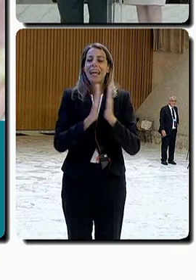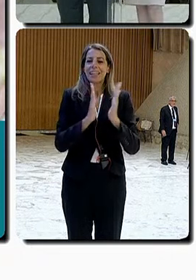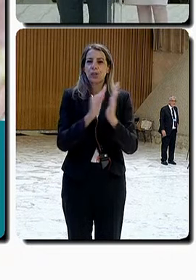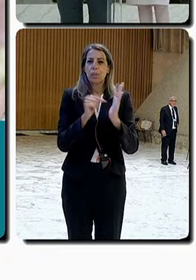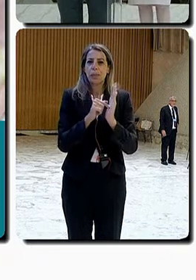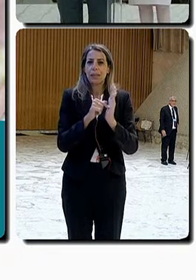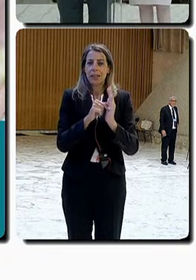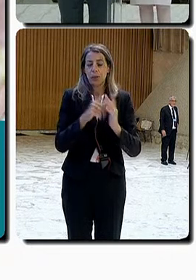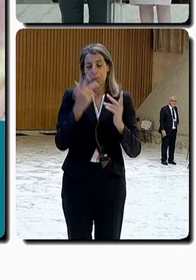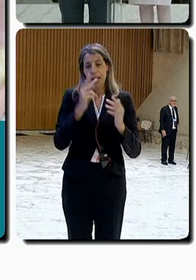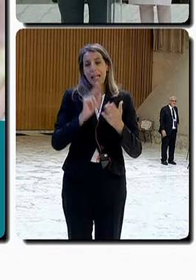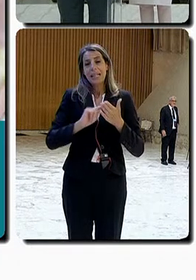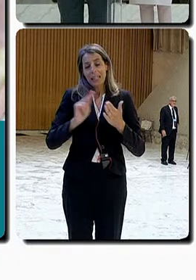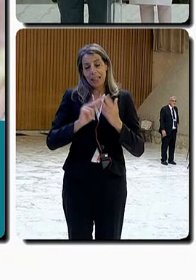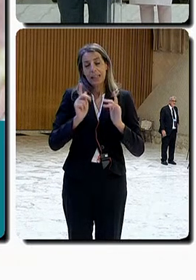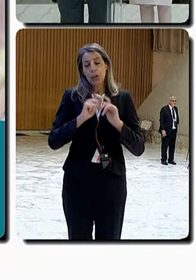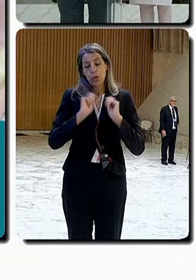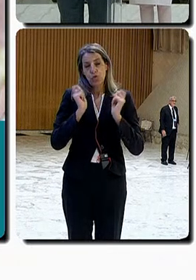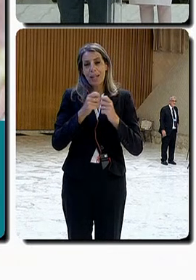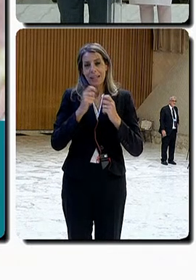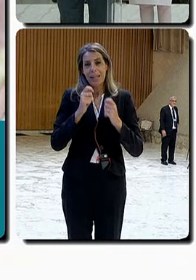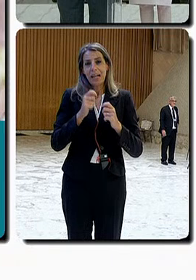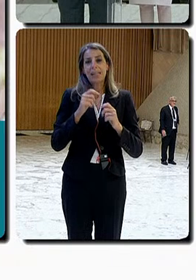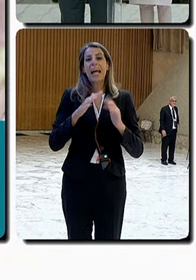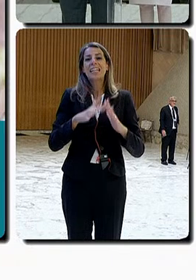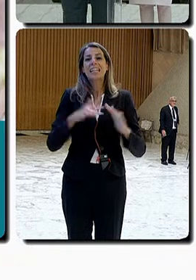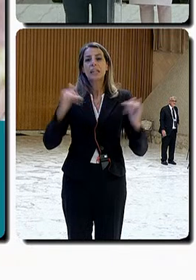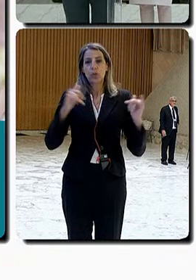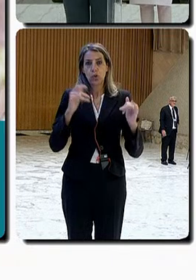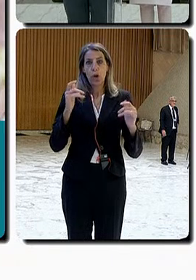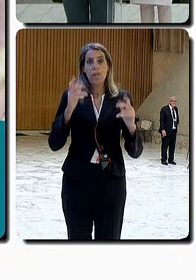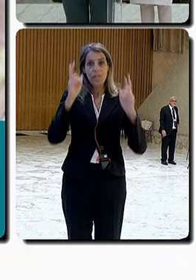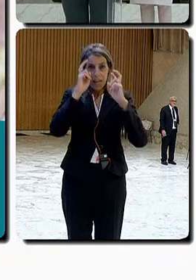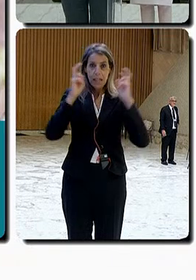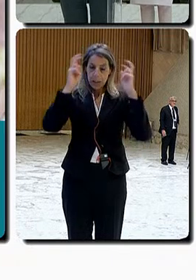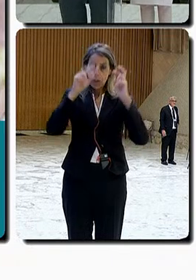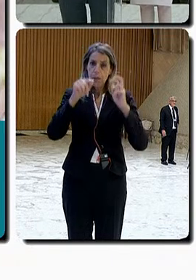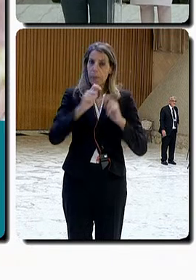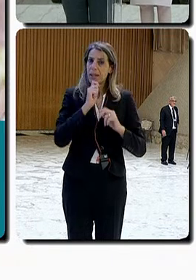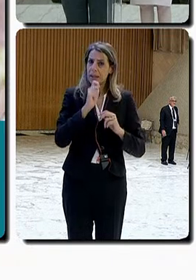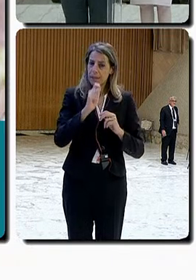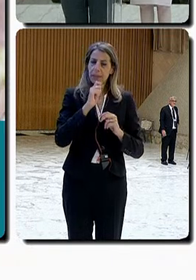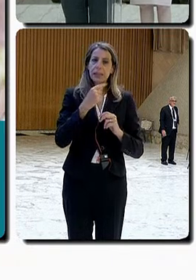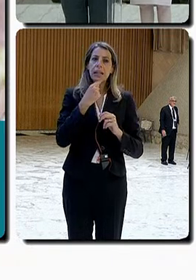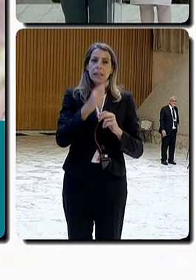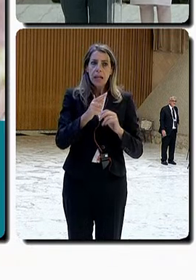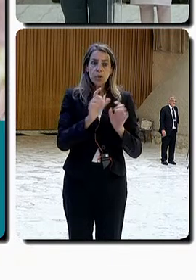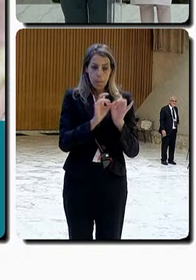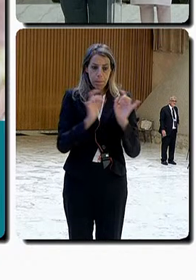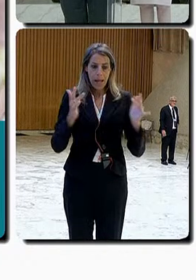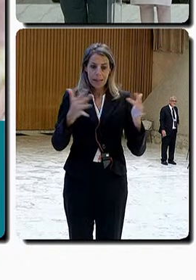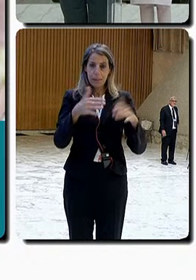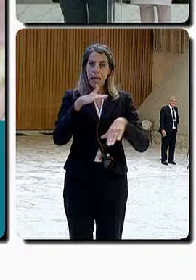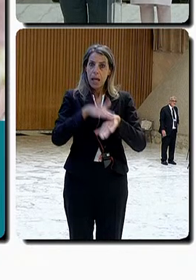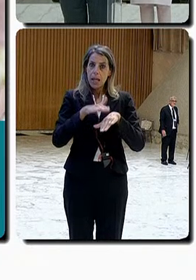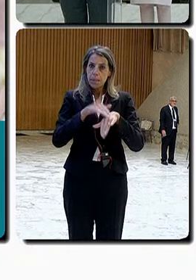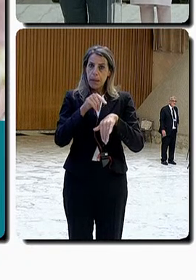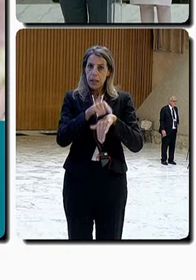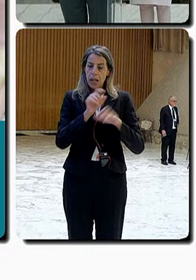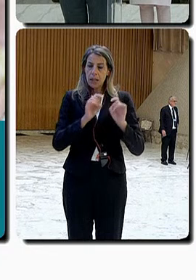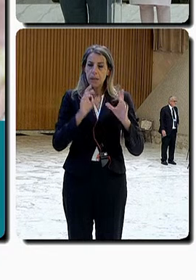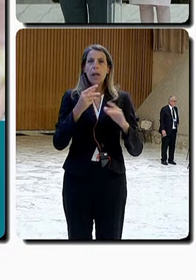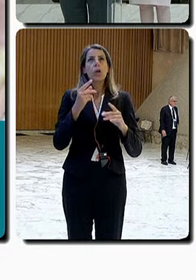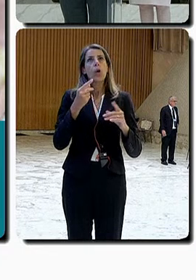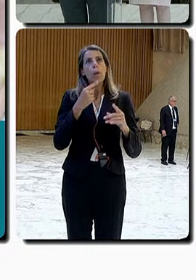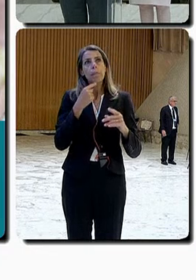Bishops, explained in an interview in La Civiltà Cattolica, the Church's experience of the pandemic, quote, suggests that the future of the church